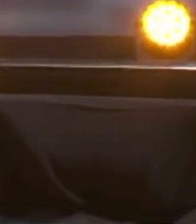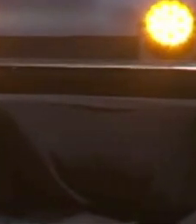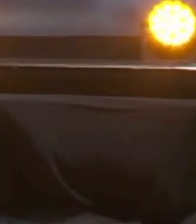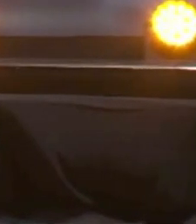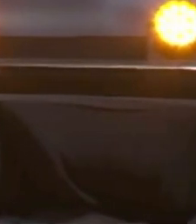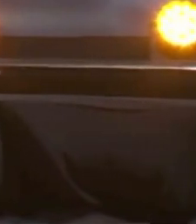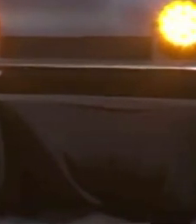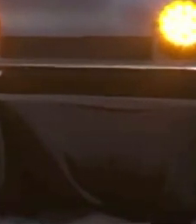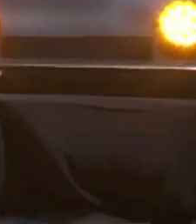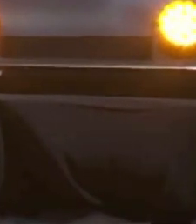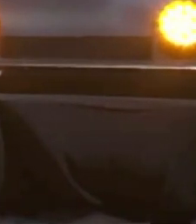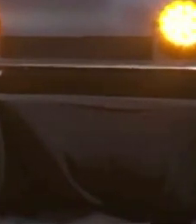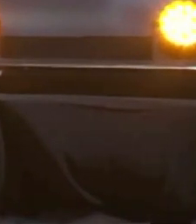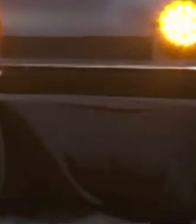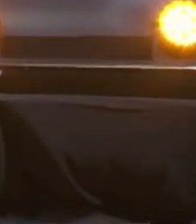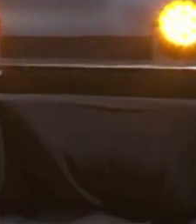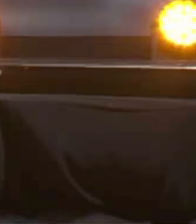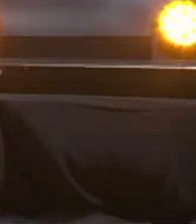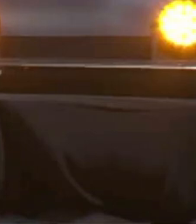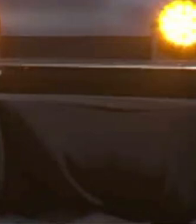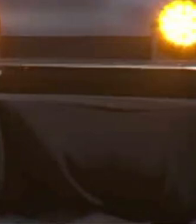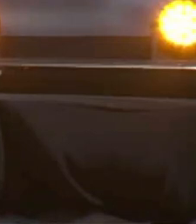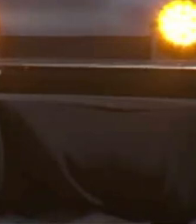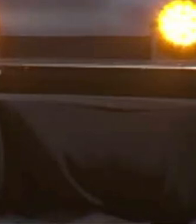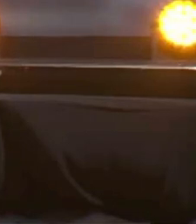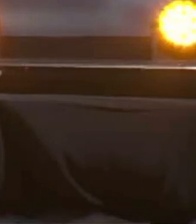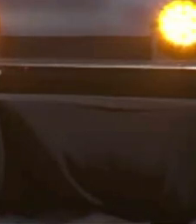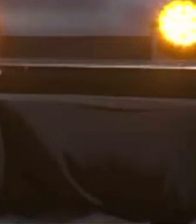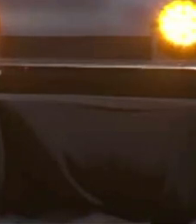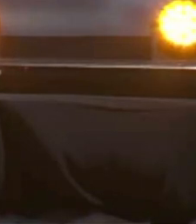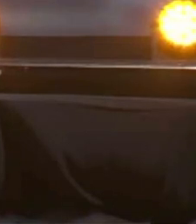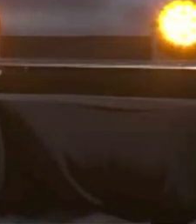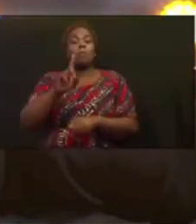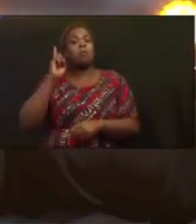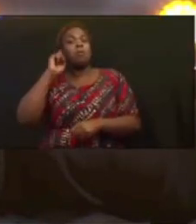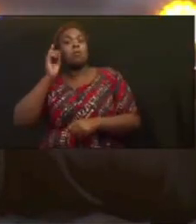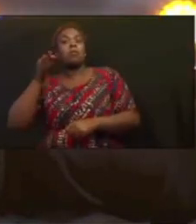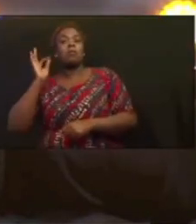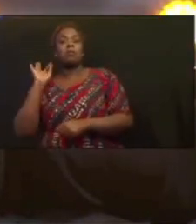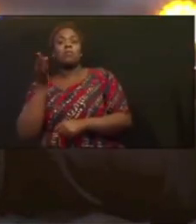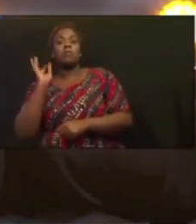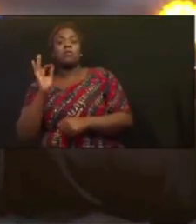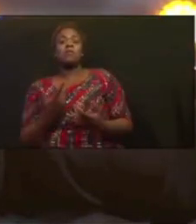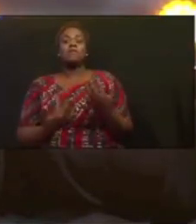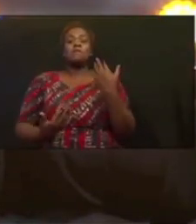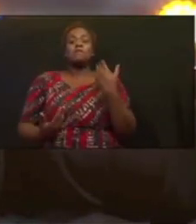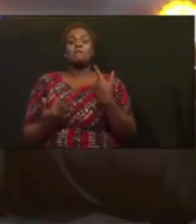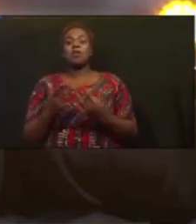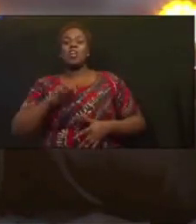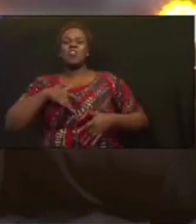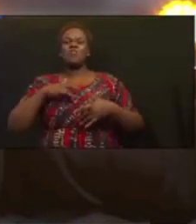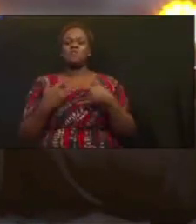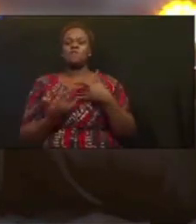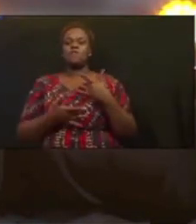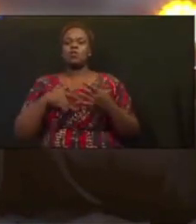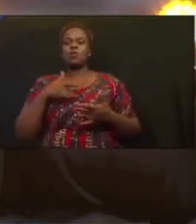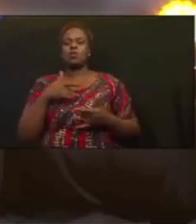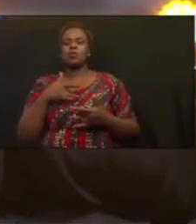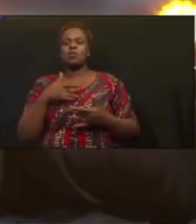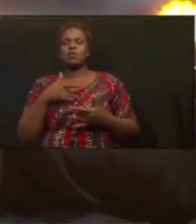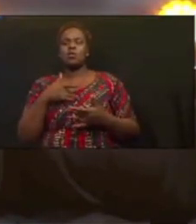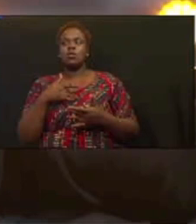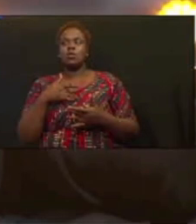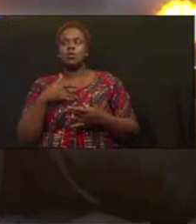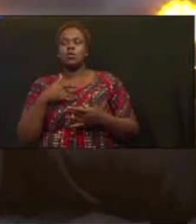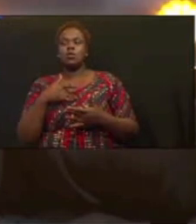spirit. As you are hearing me preach, that fire from the throne is